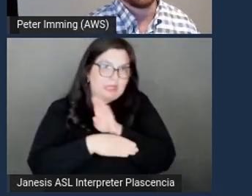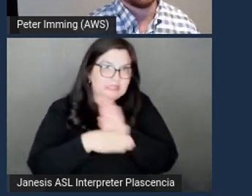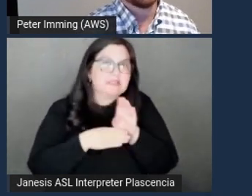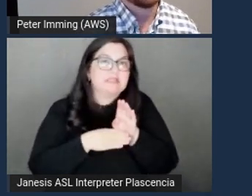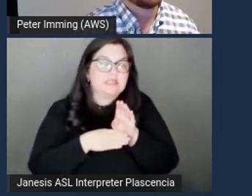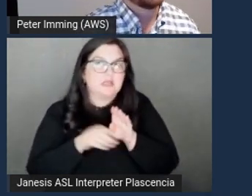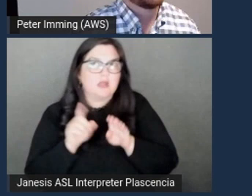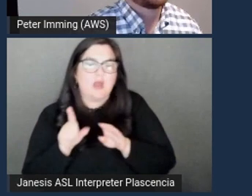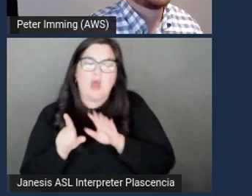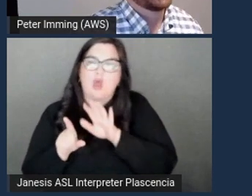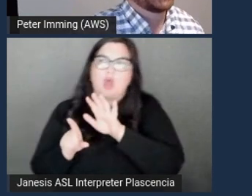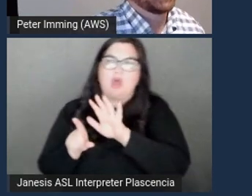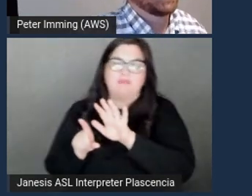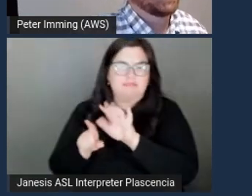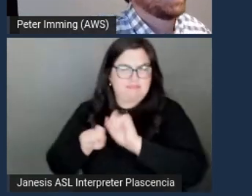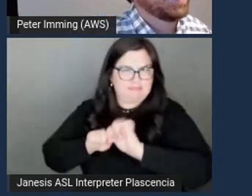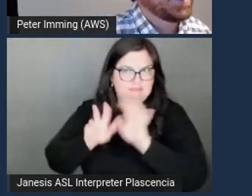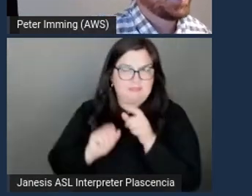So what you're saying